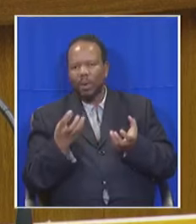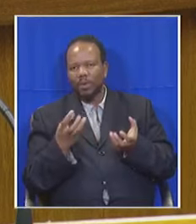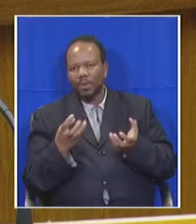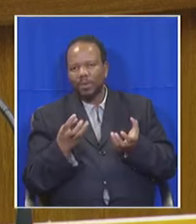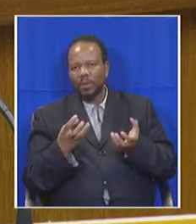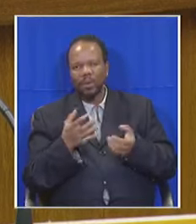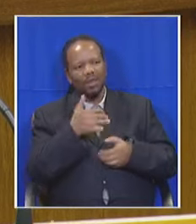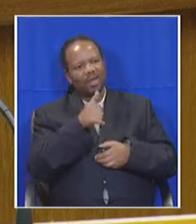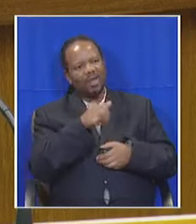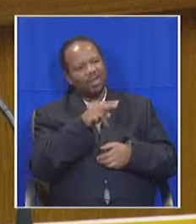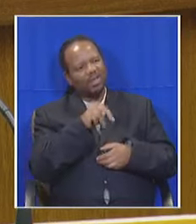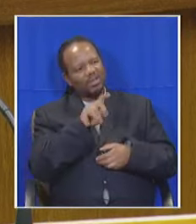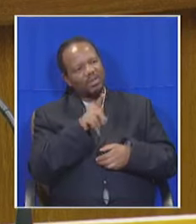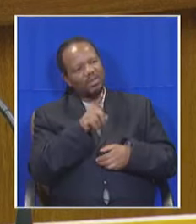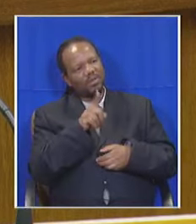their head in shame.